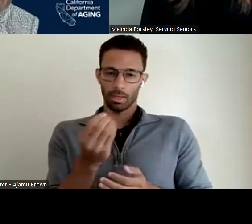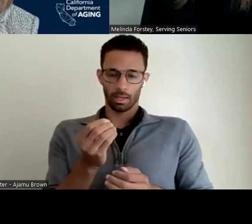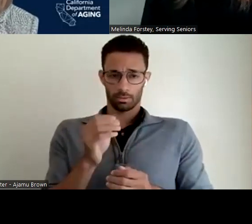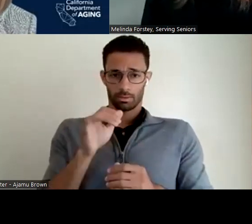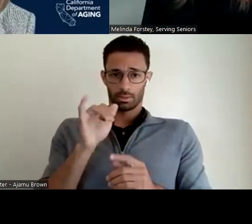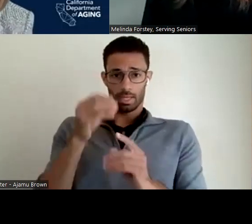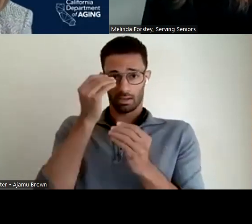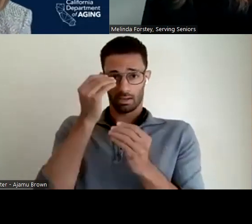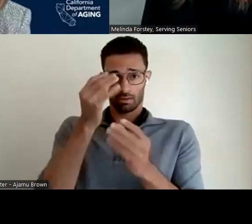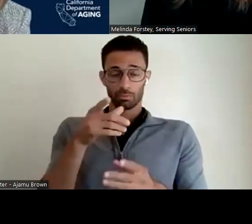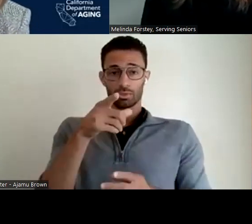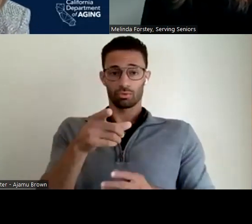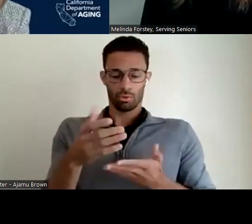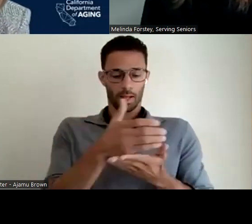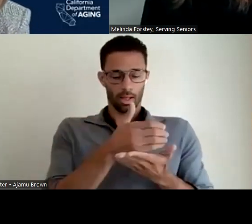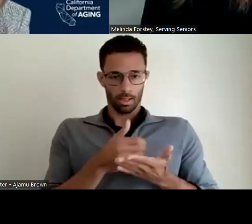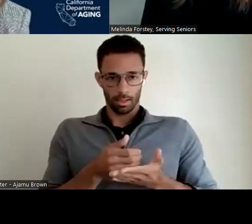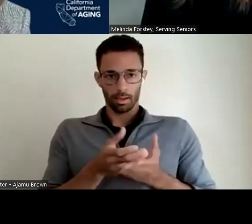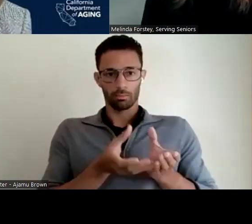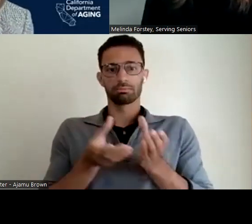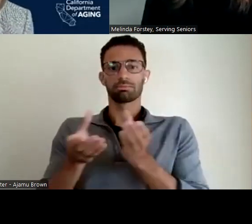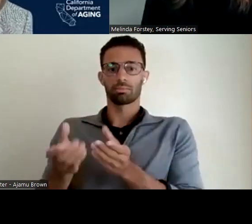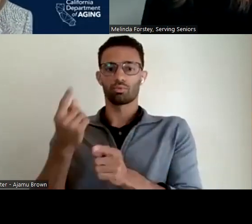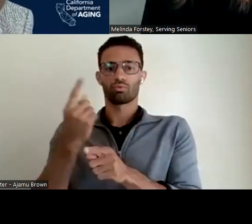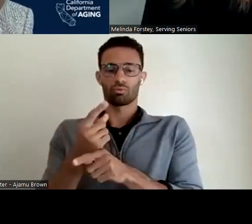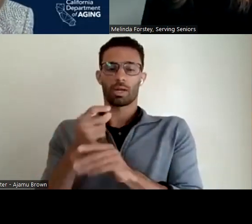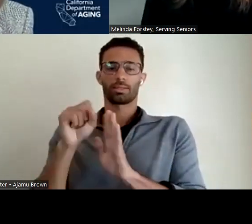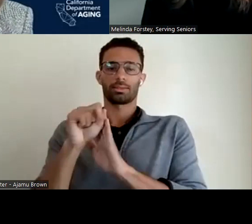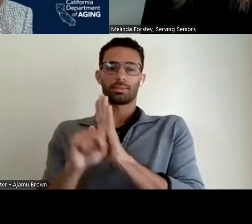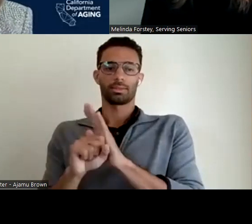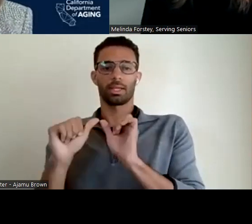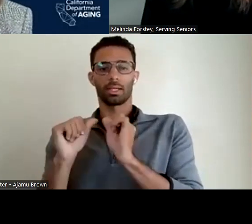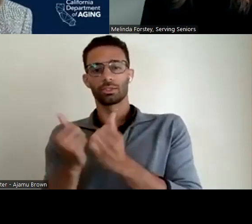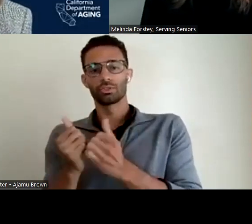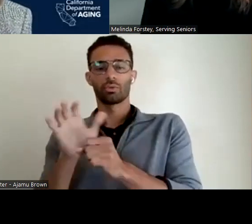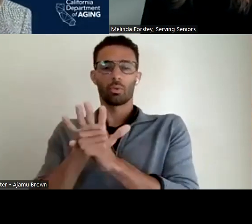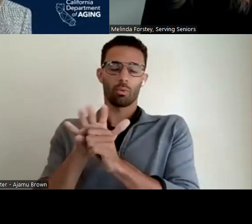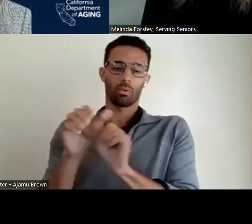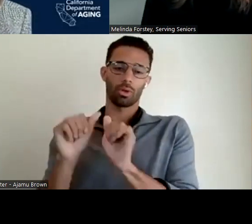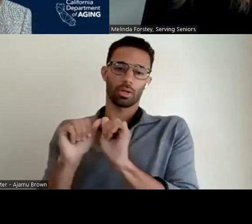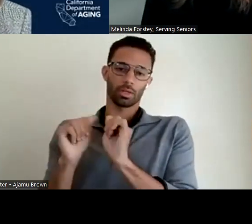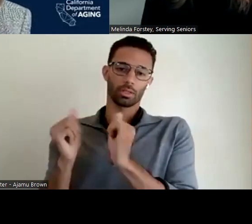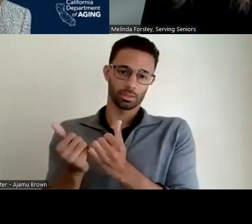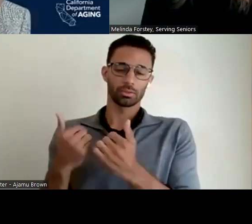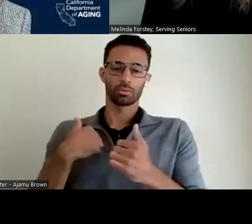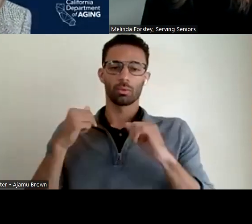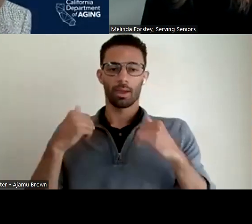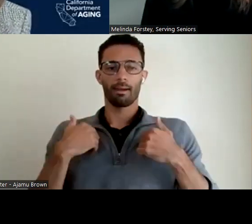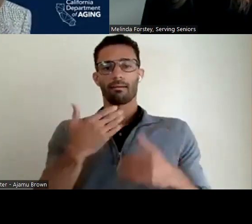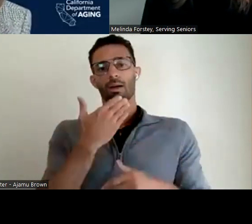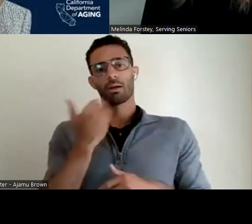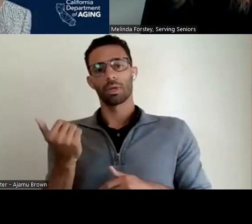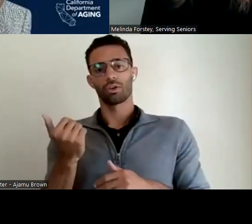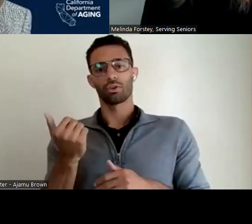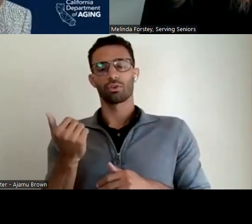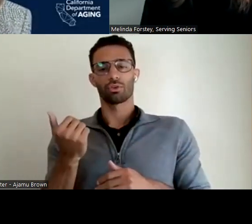is now moved to the right state agencies or local agencies so that we have a better fix on the housing